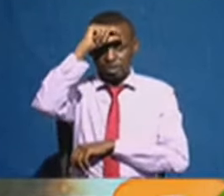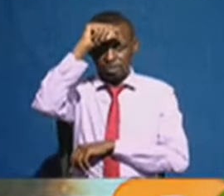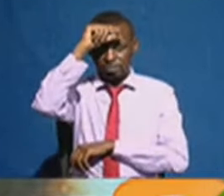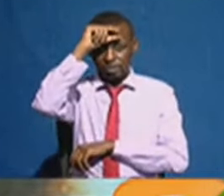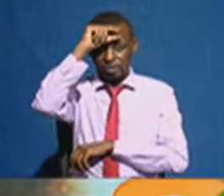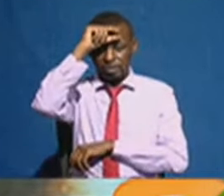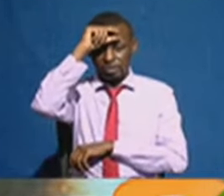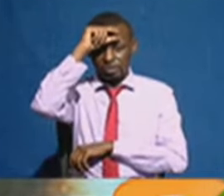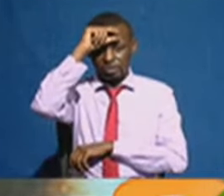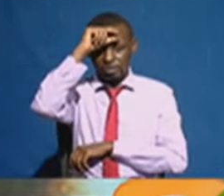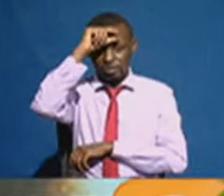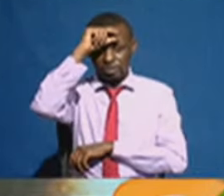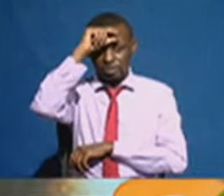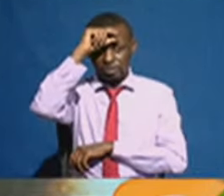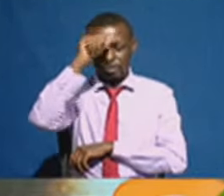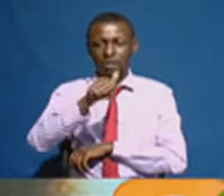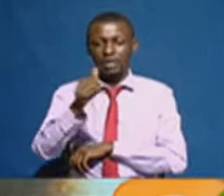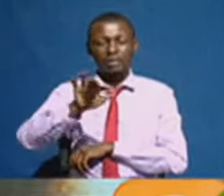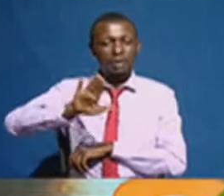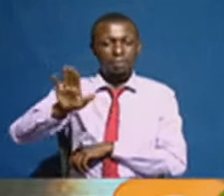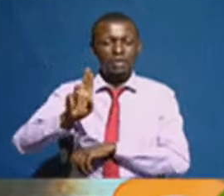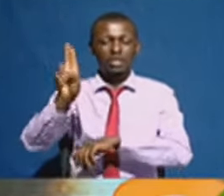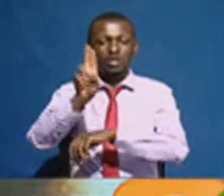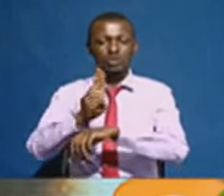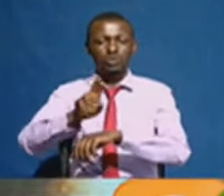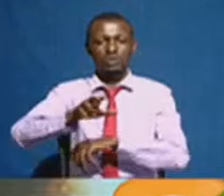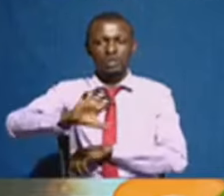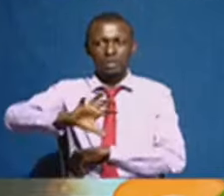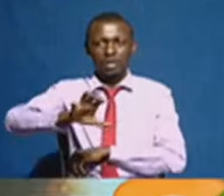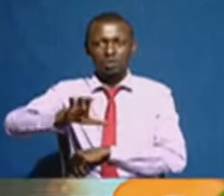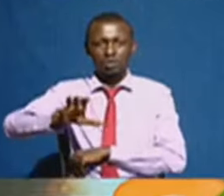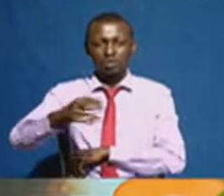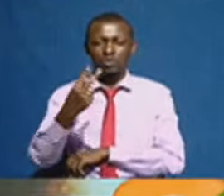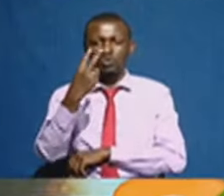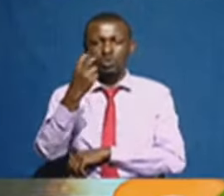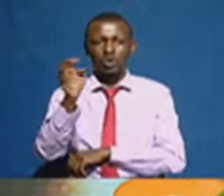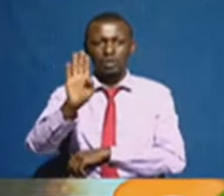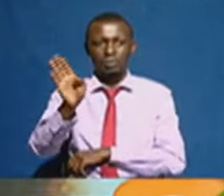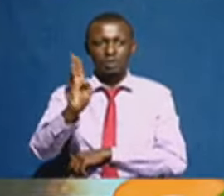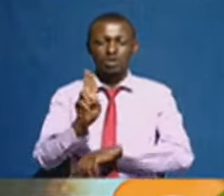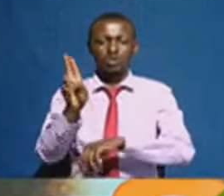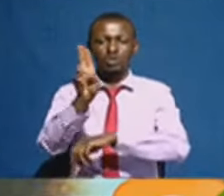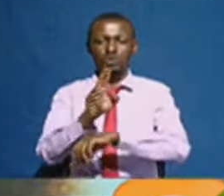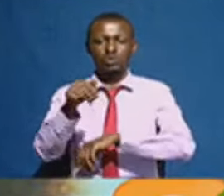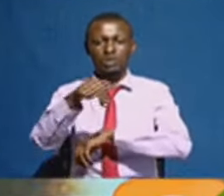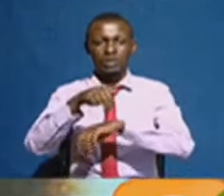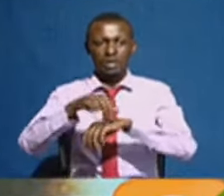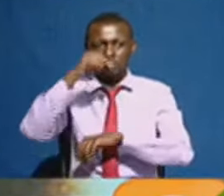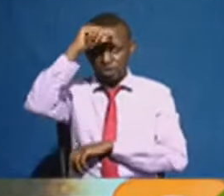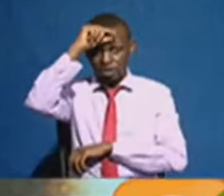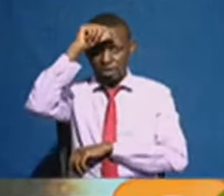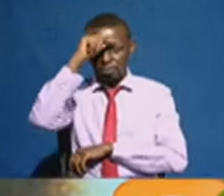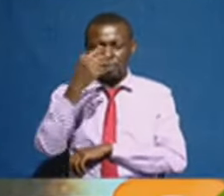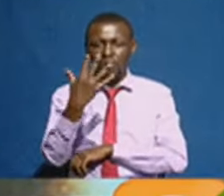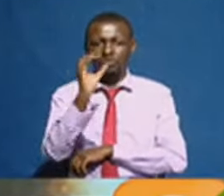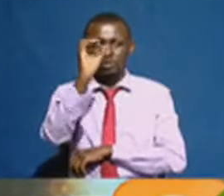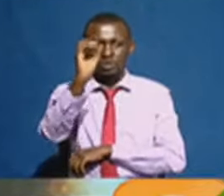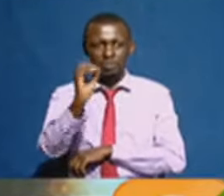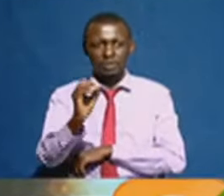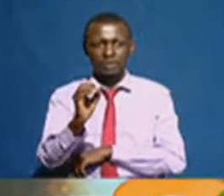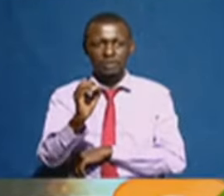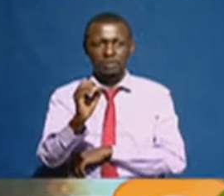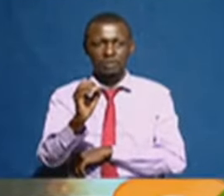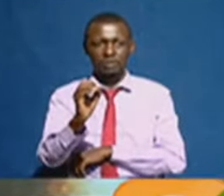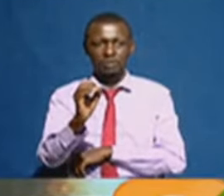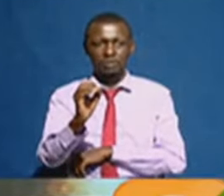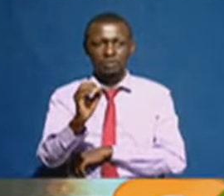the balance at the counties. Of the 20 billion shillings spent by the national government, 50% was taken by